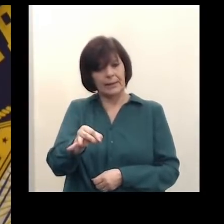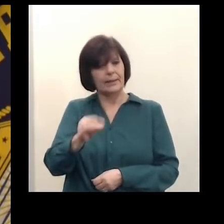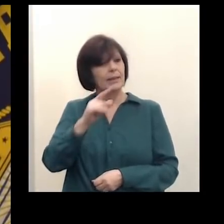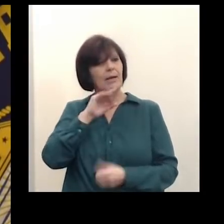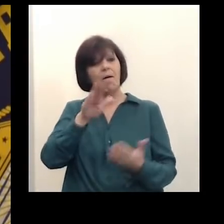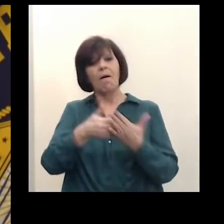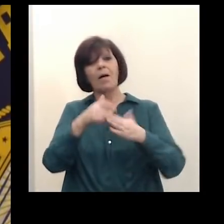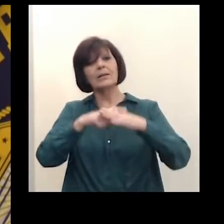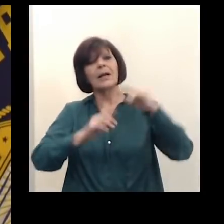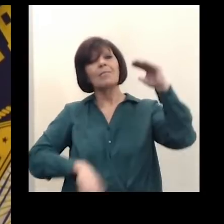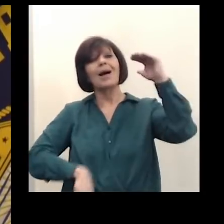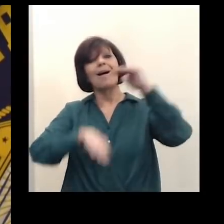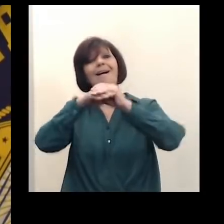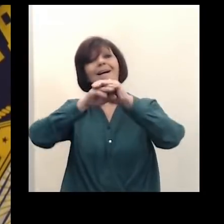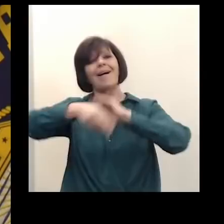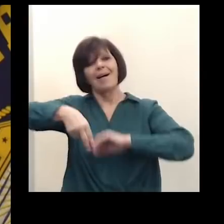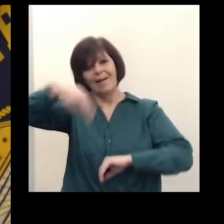high.